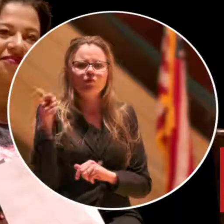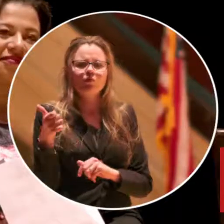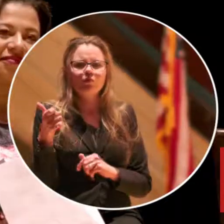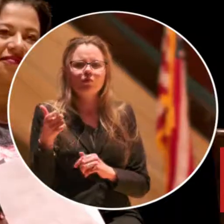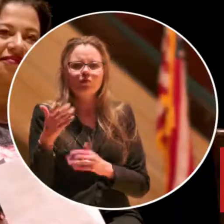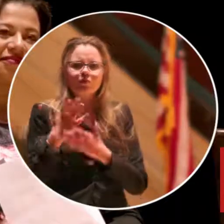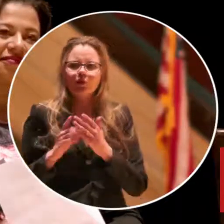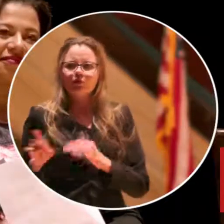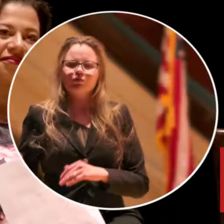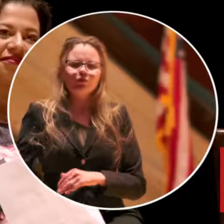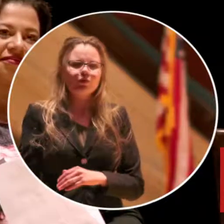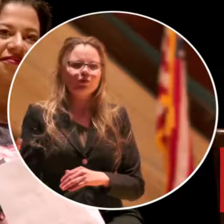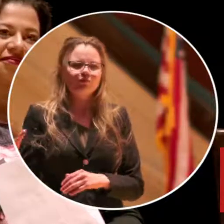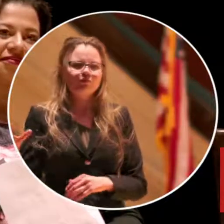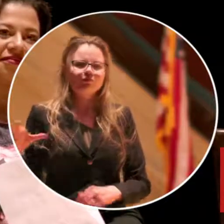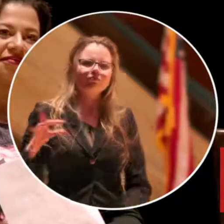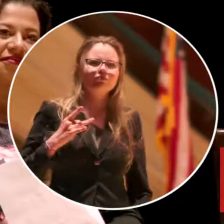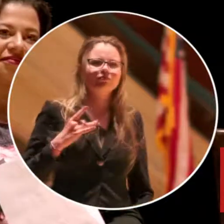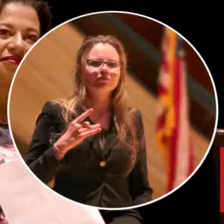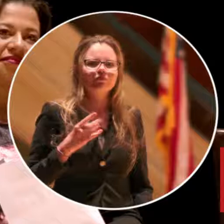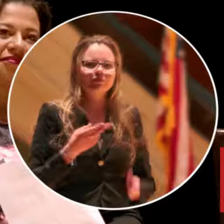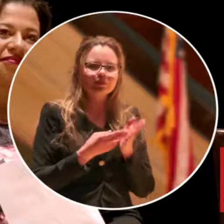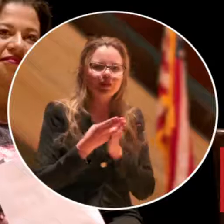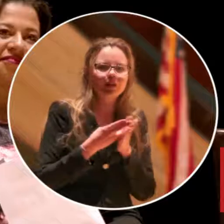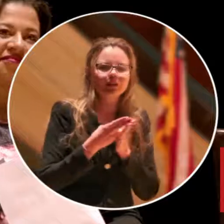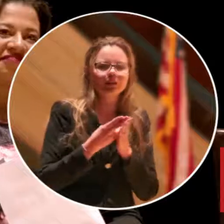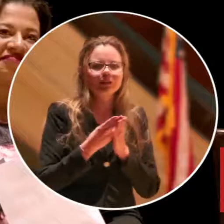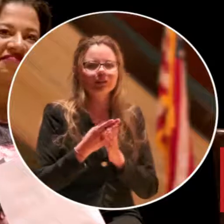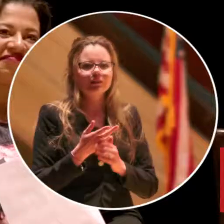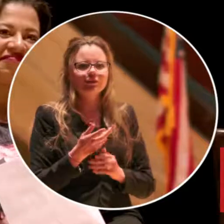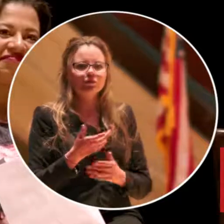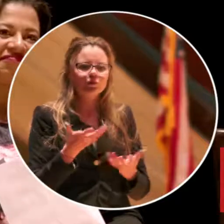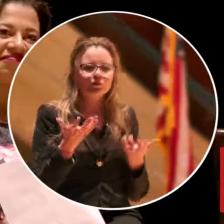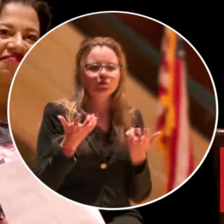appreciation, and the desire to help others. I wouldn't have it any other way.